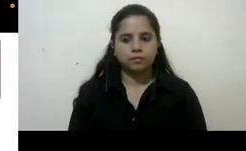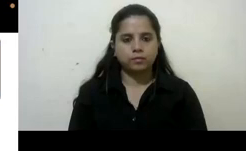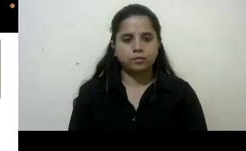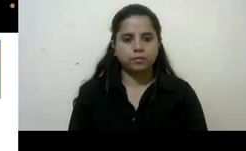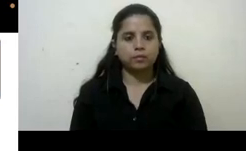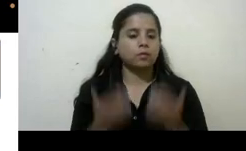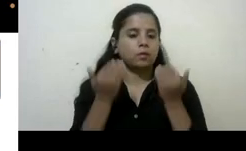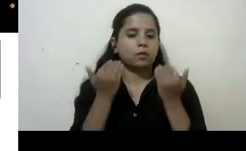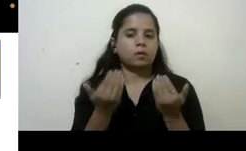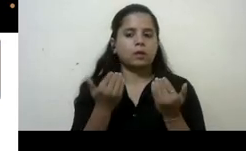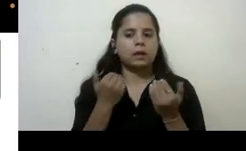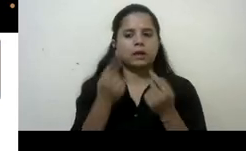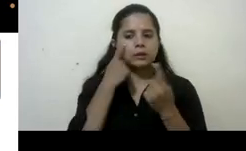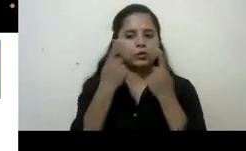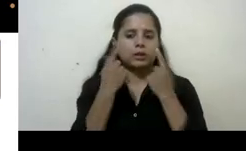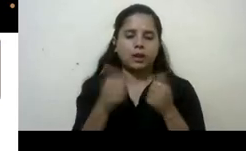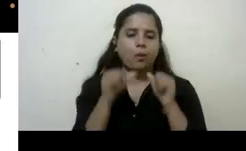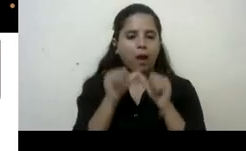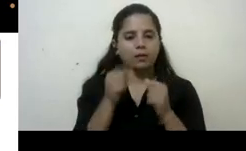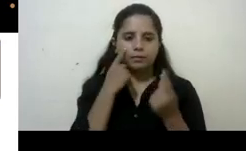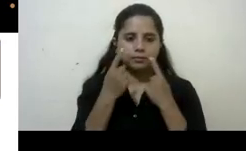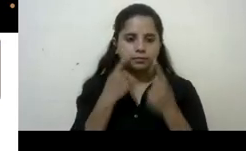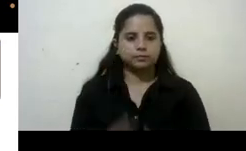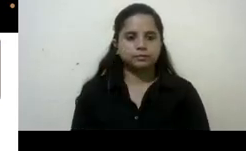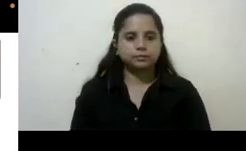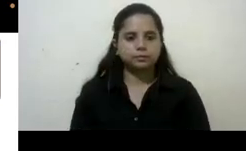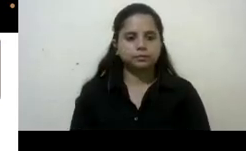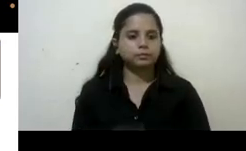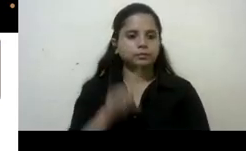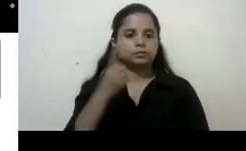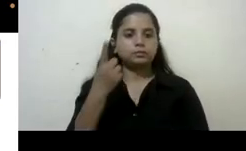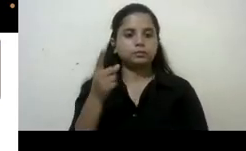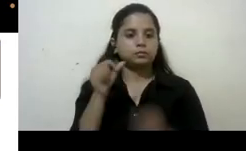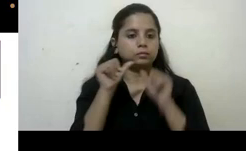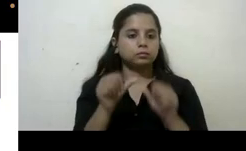Now, let's check our answers. The first one.